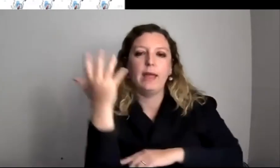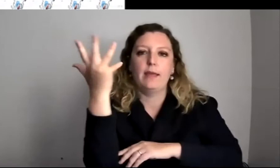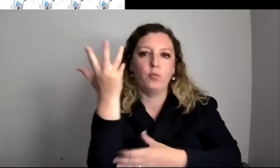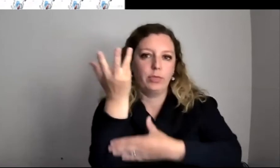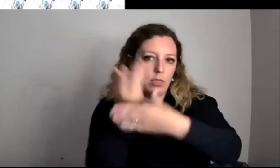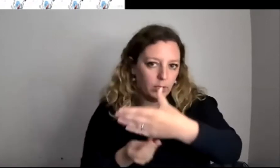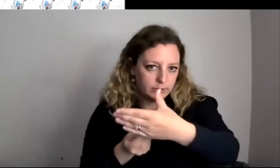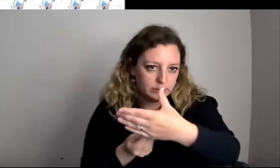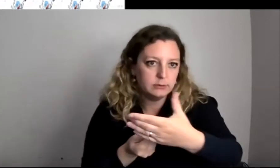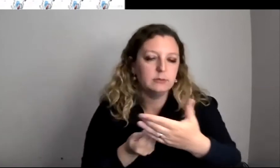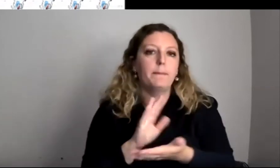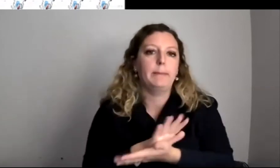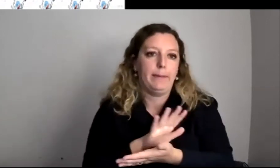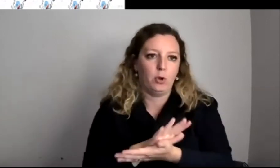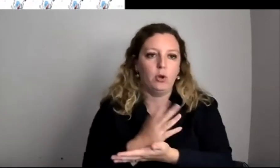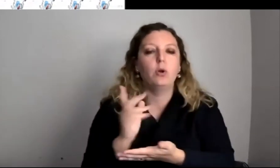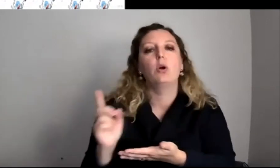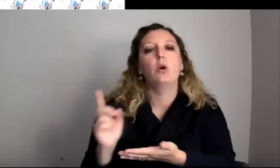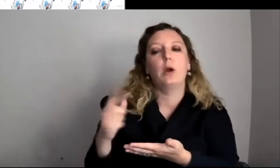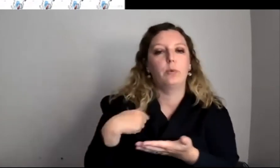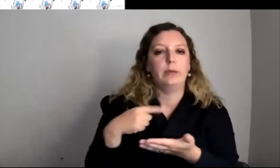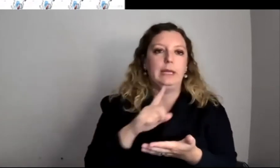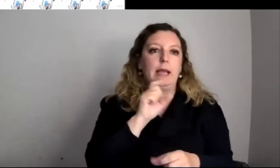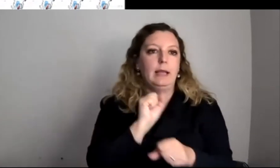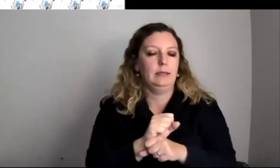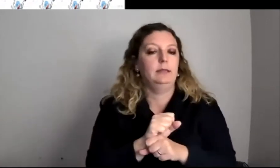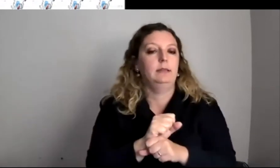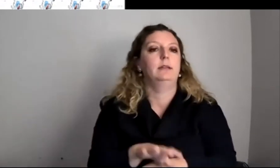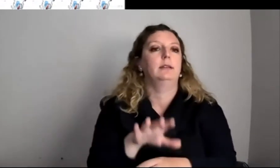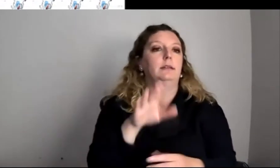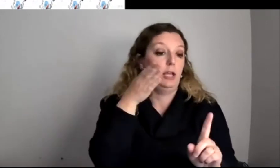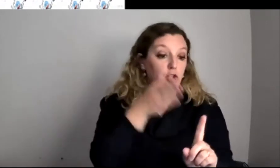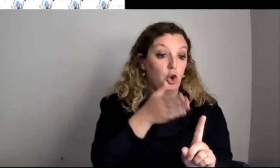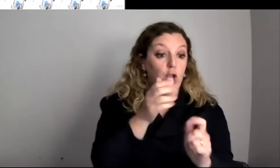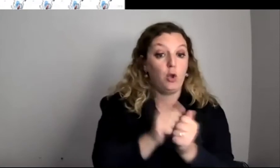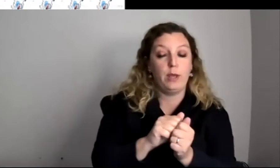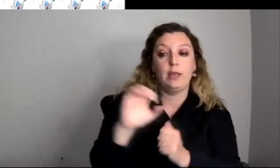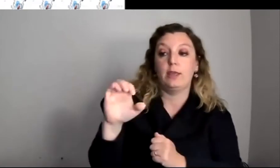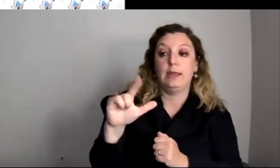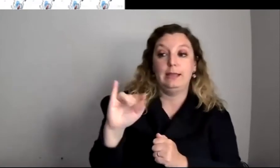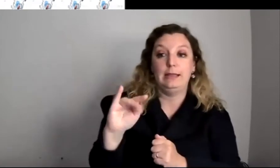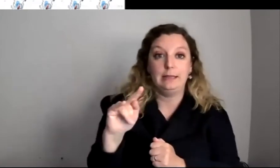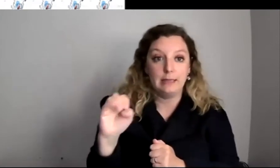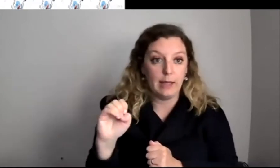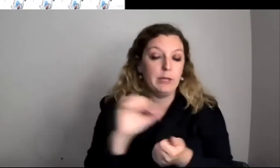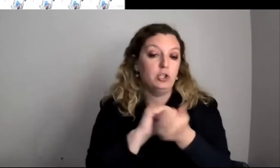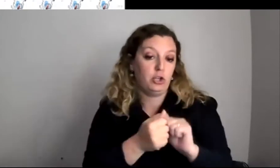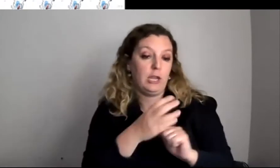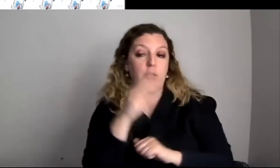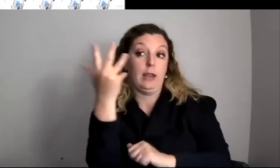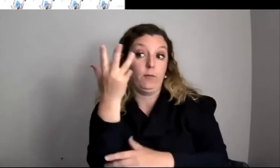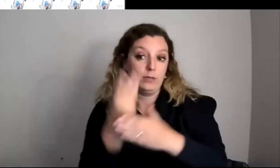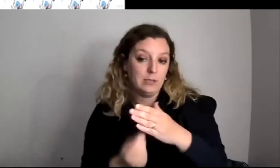loss paper, where we were able to actually target, with climate change and forest loss combined, areas that